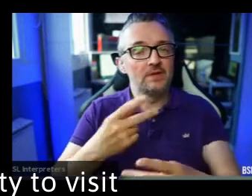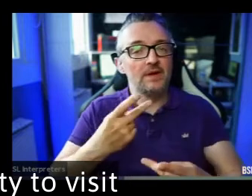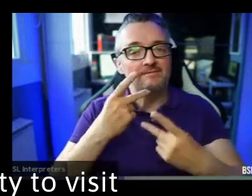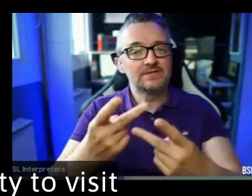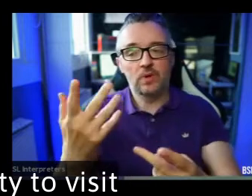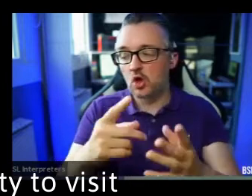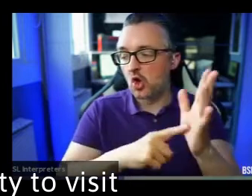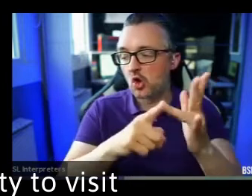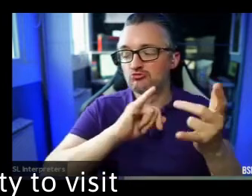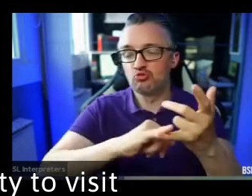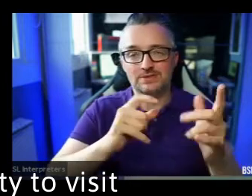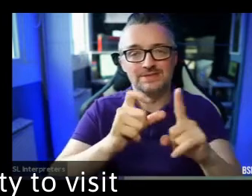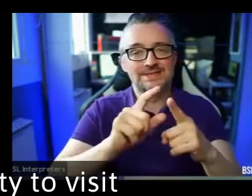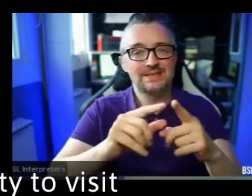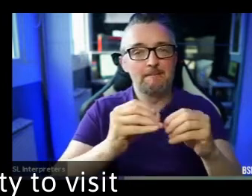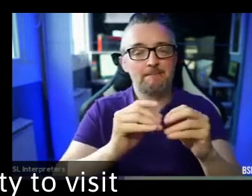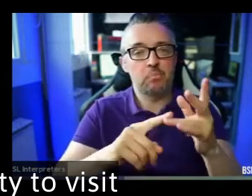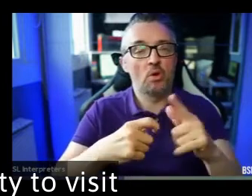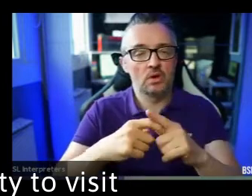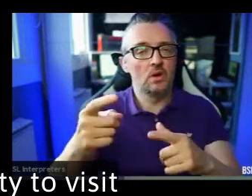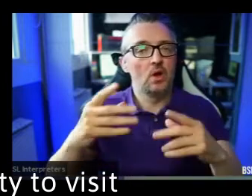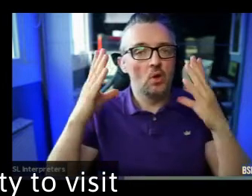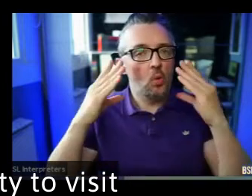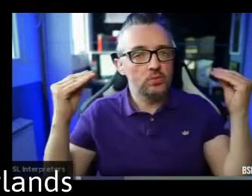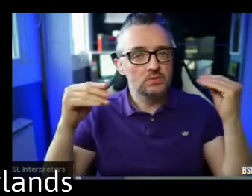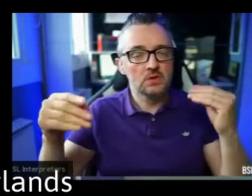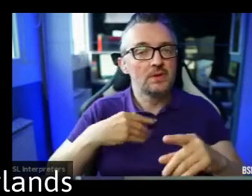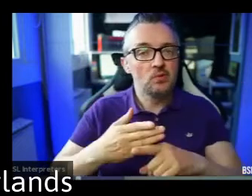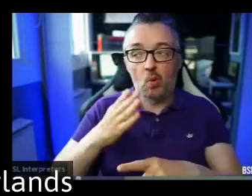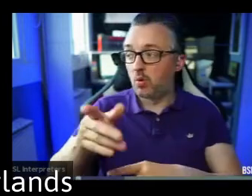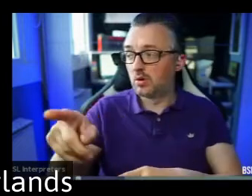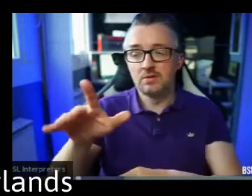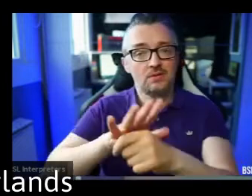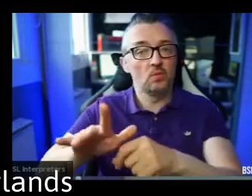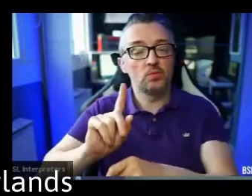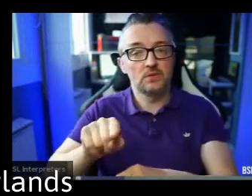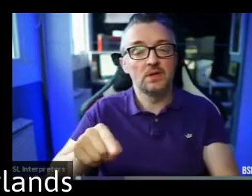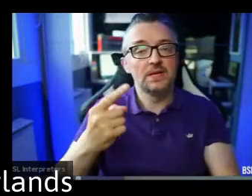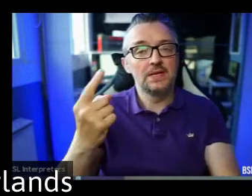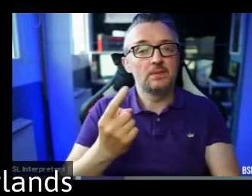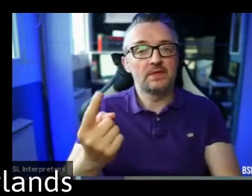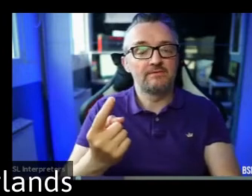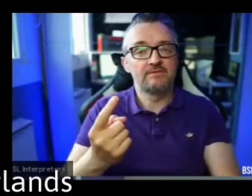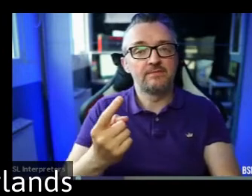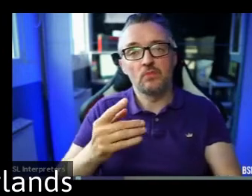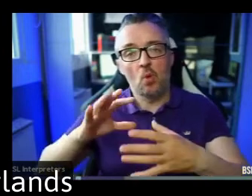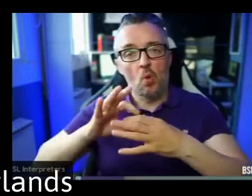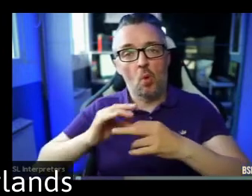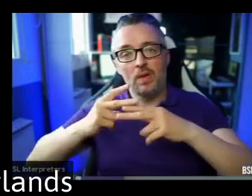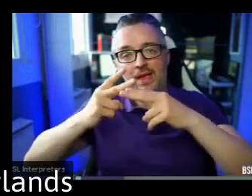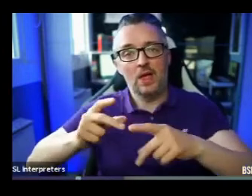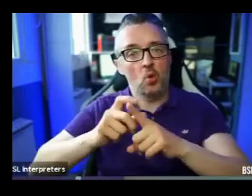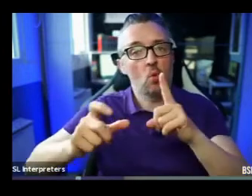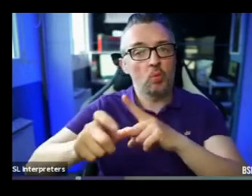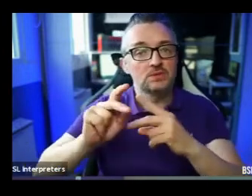had an opportunity to visit with Joost Blok, a nurse in the Netherlands. And what happened in the Netherlands was he was a home care